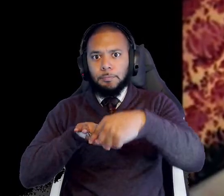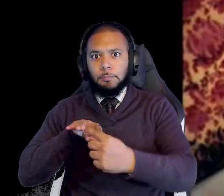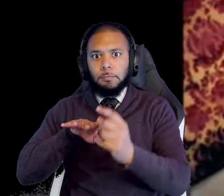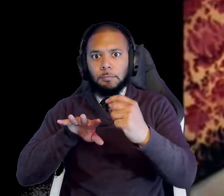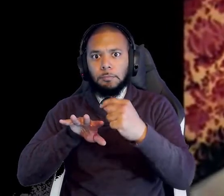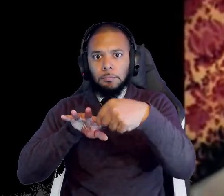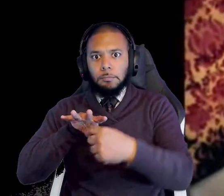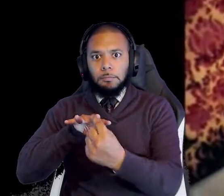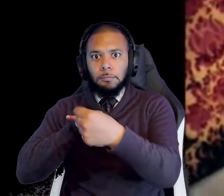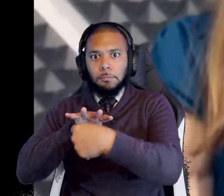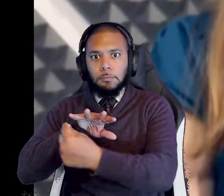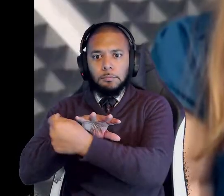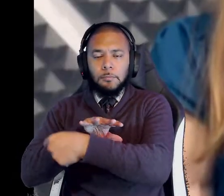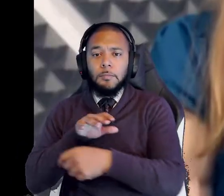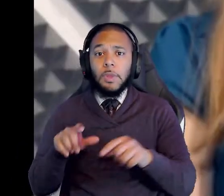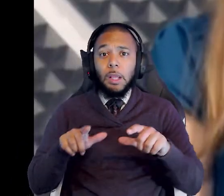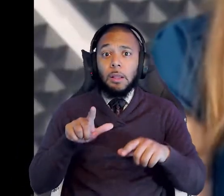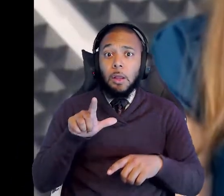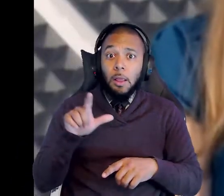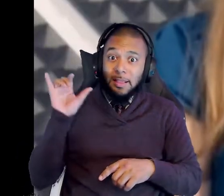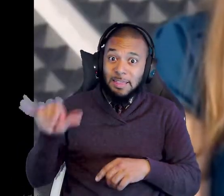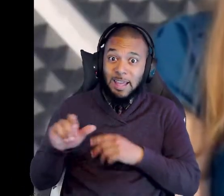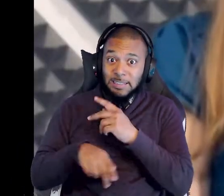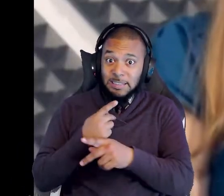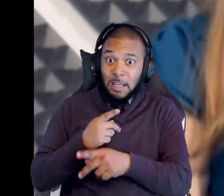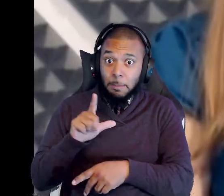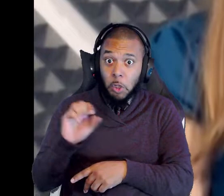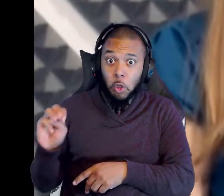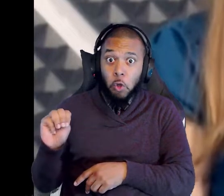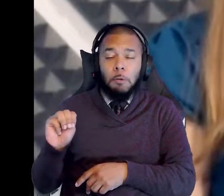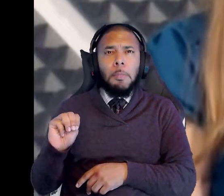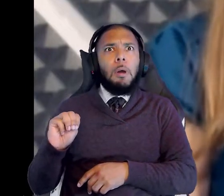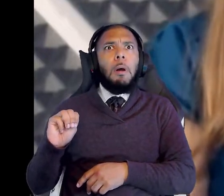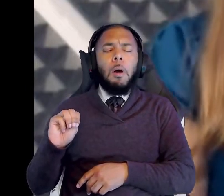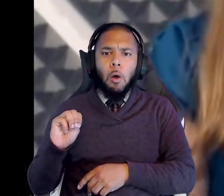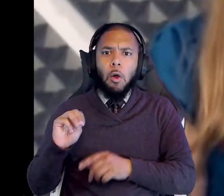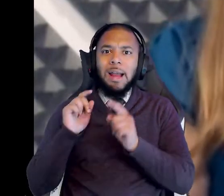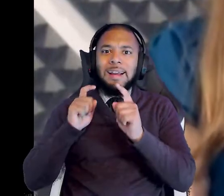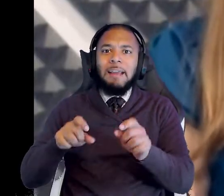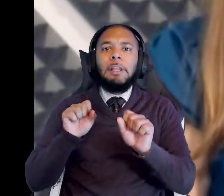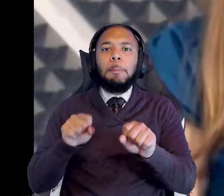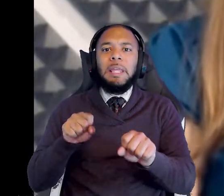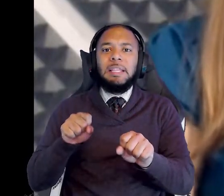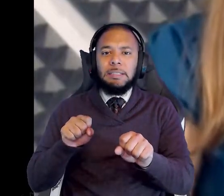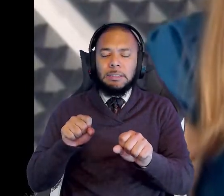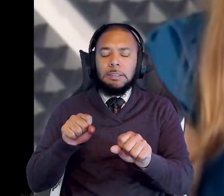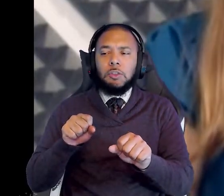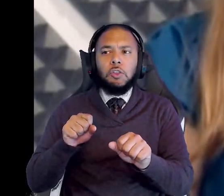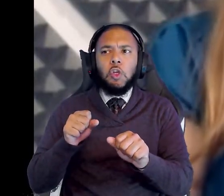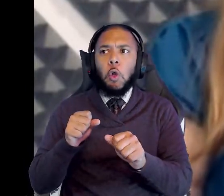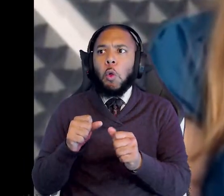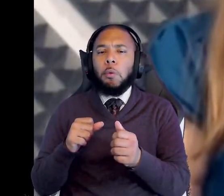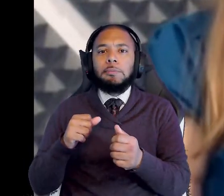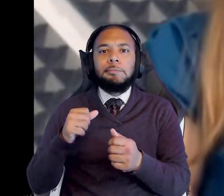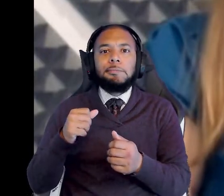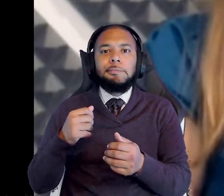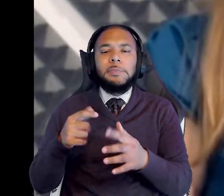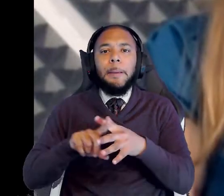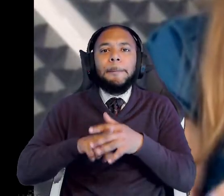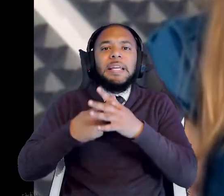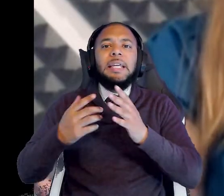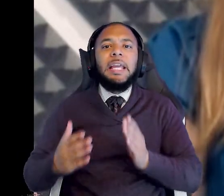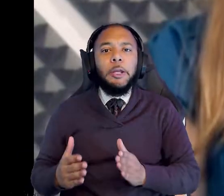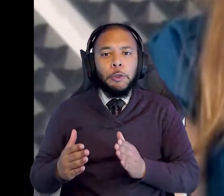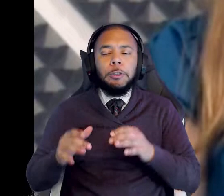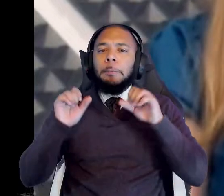loom enabled even the most amateur, even the people who'd never used a loom before, those amateur people, to